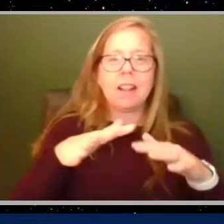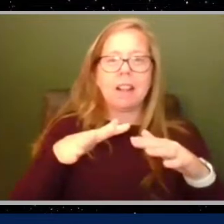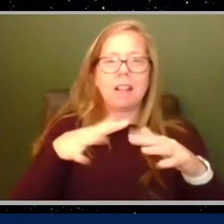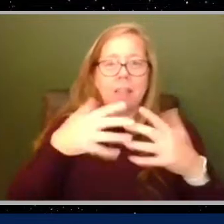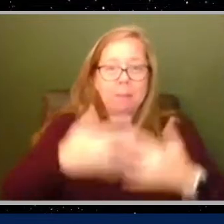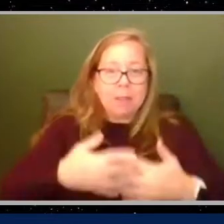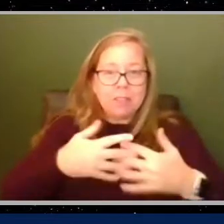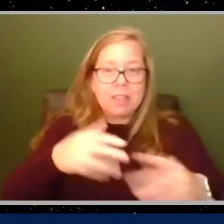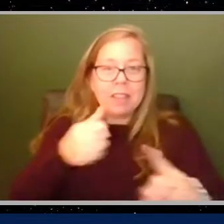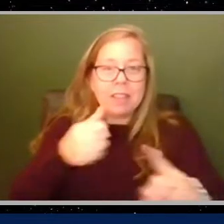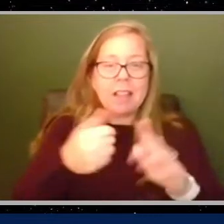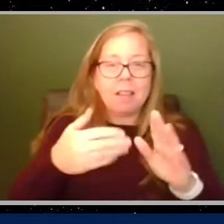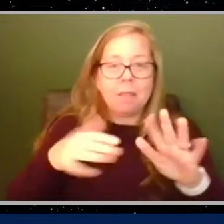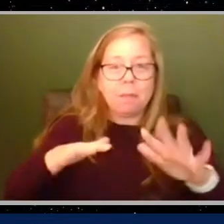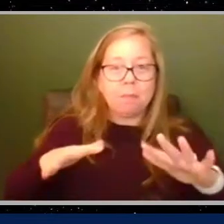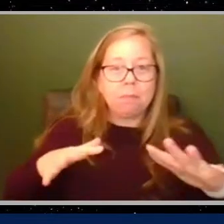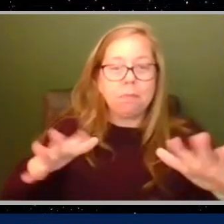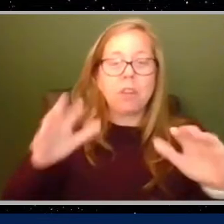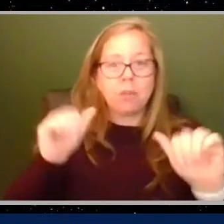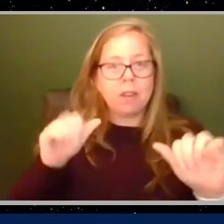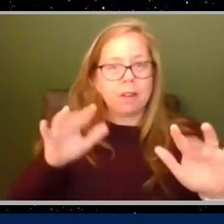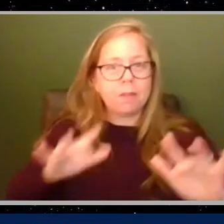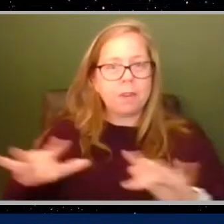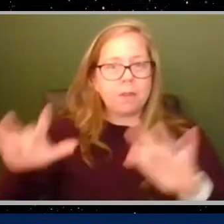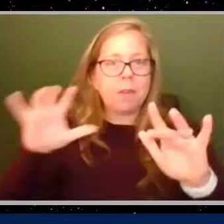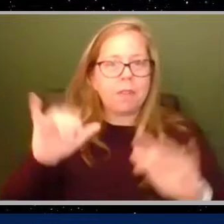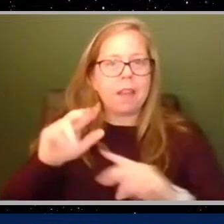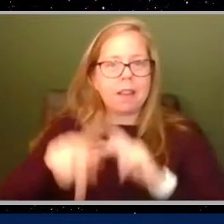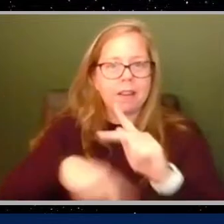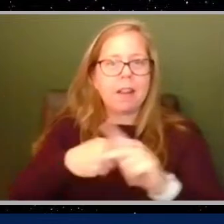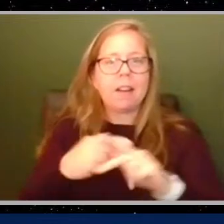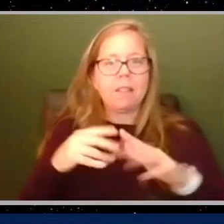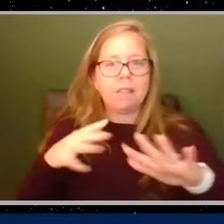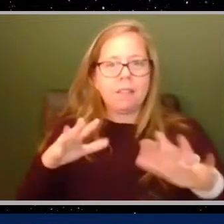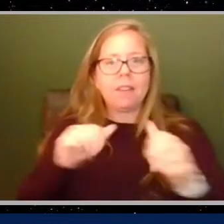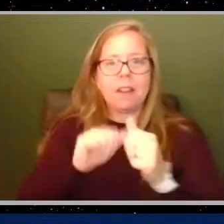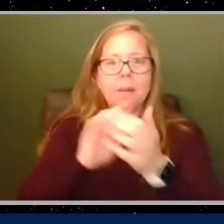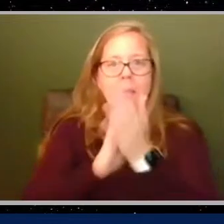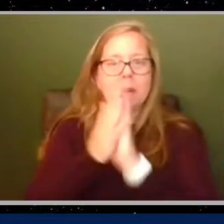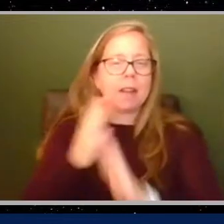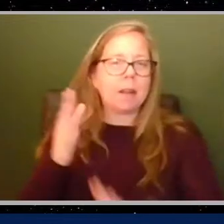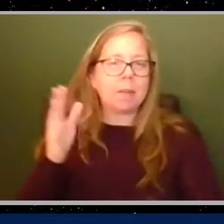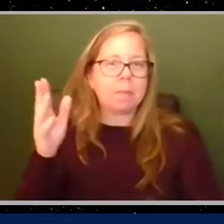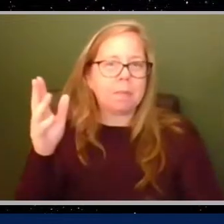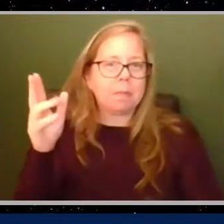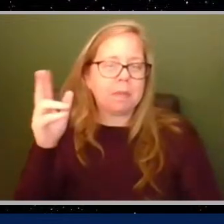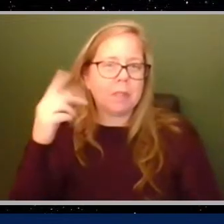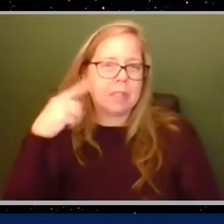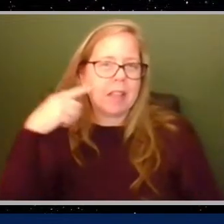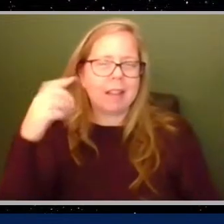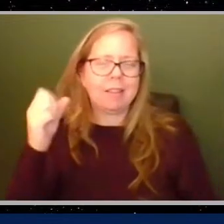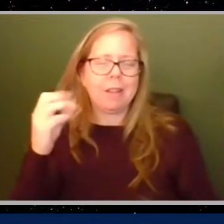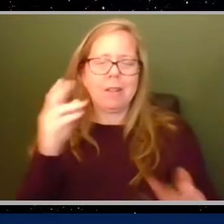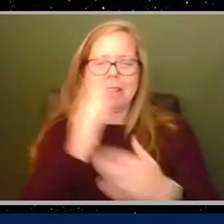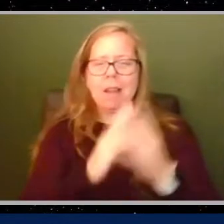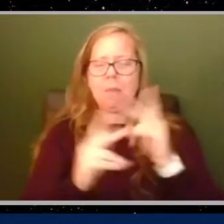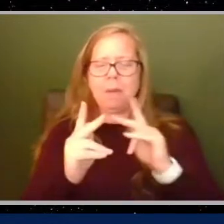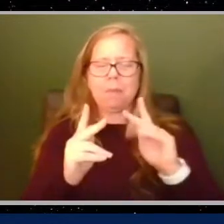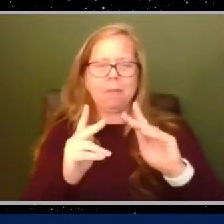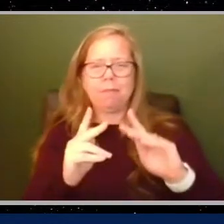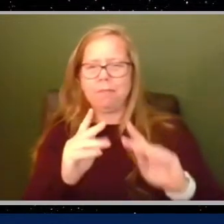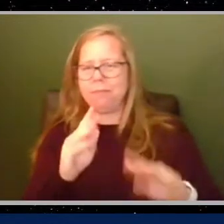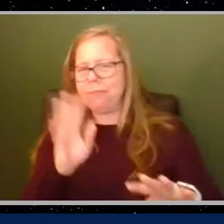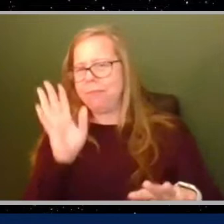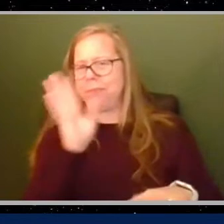you can record those. That's a type of vibration that can be sound. And so, the snarky, oh, there's no sound in space. There's no air in space,